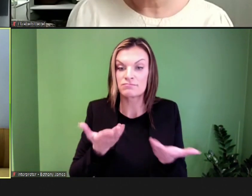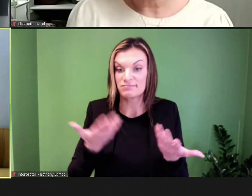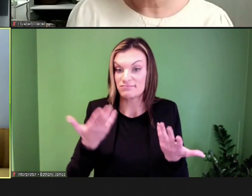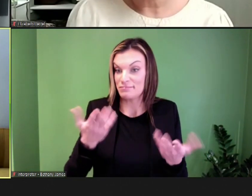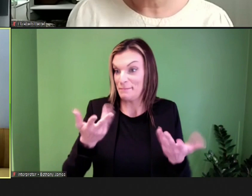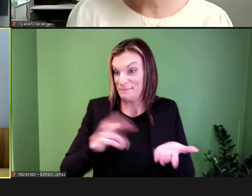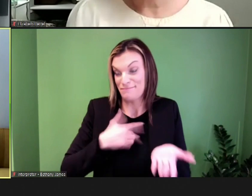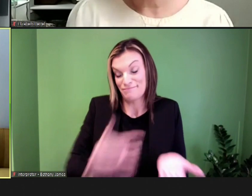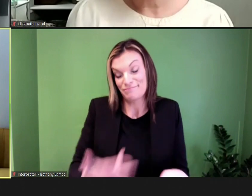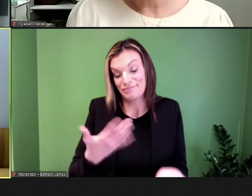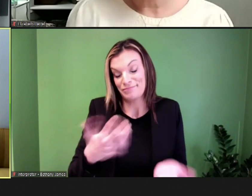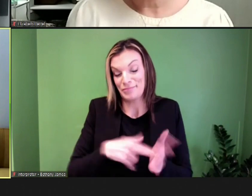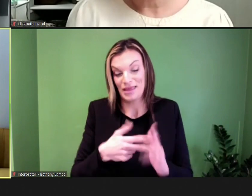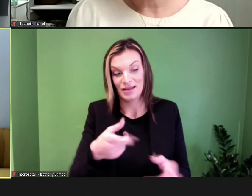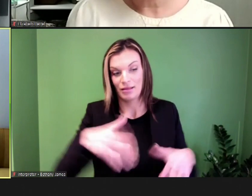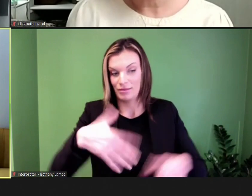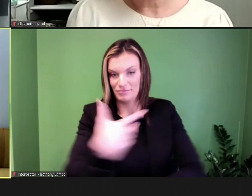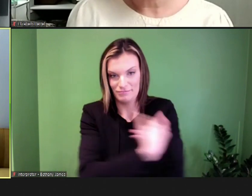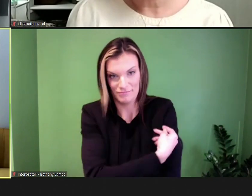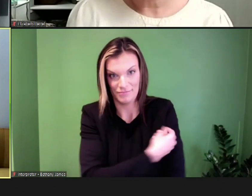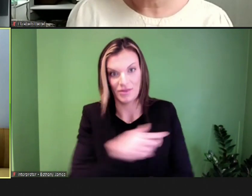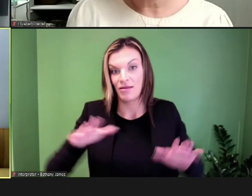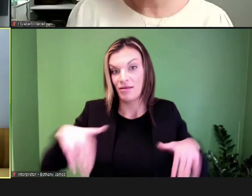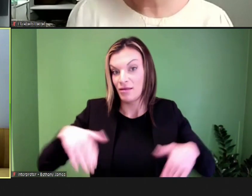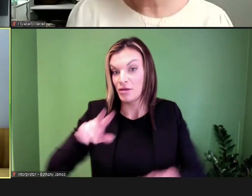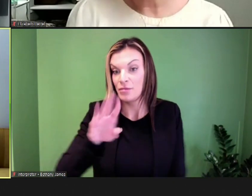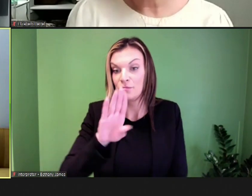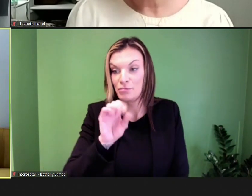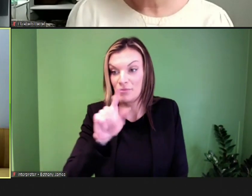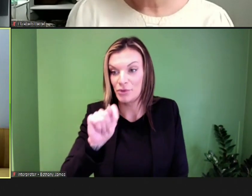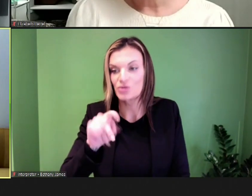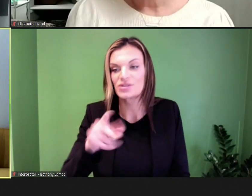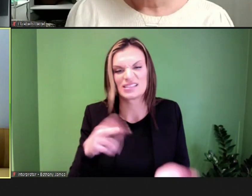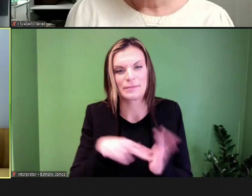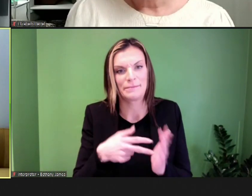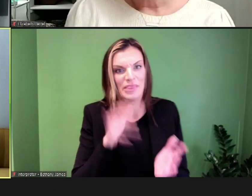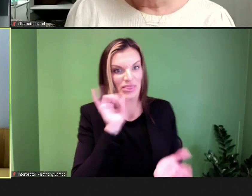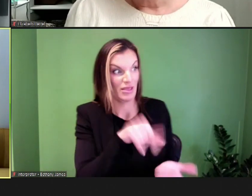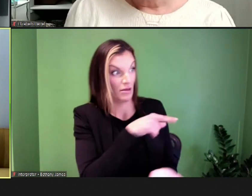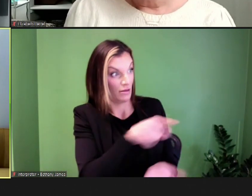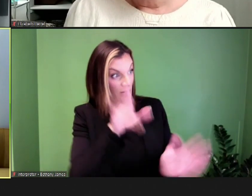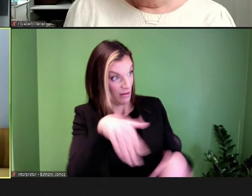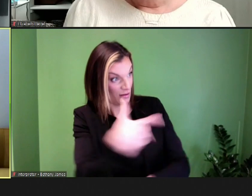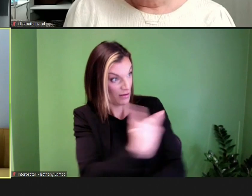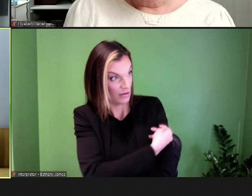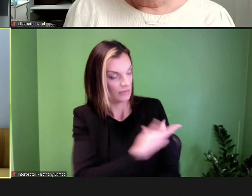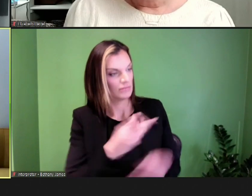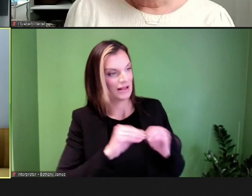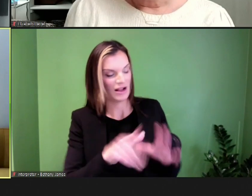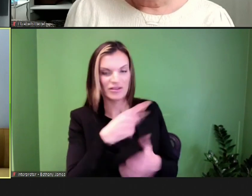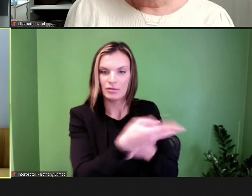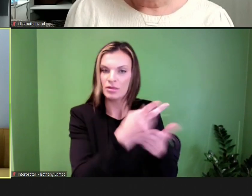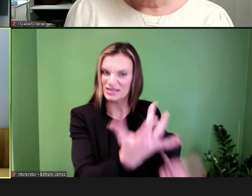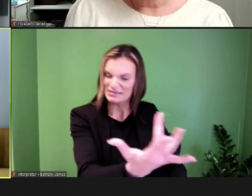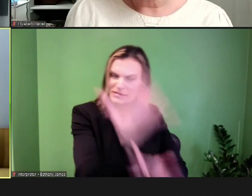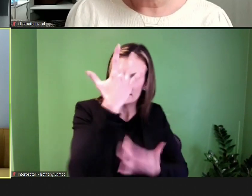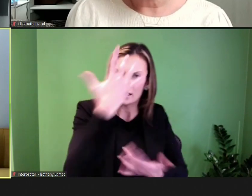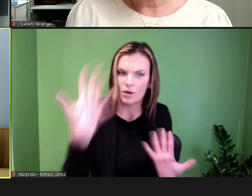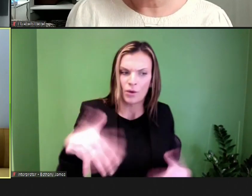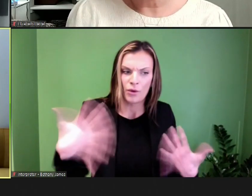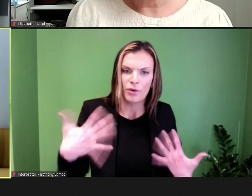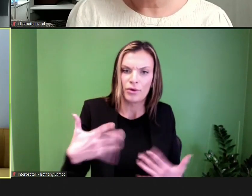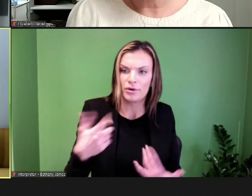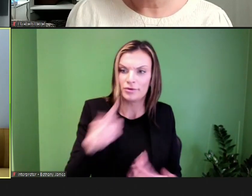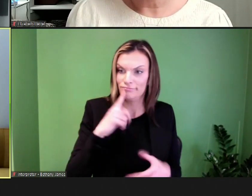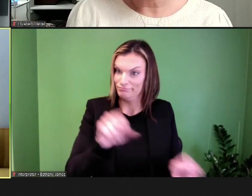unvaccinated or unboosted. So the role of vaccines and boosters is more important than ever to keep individuals from developing those